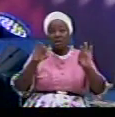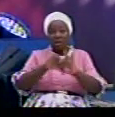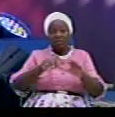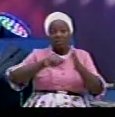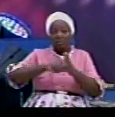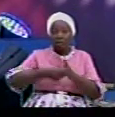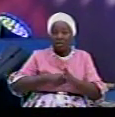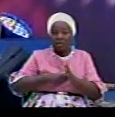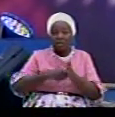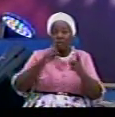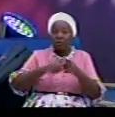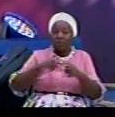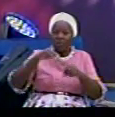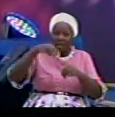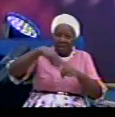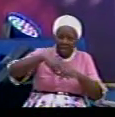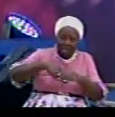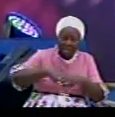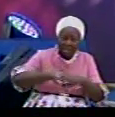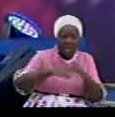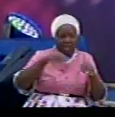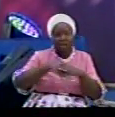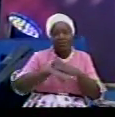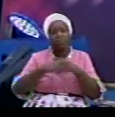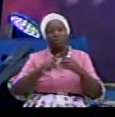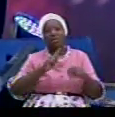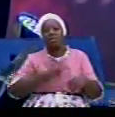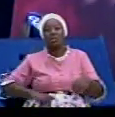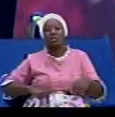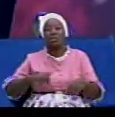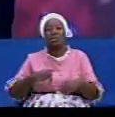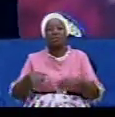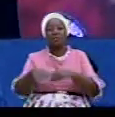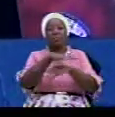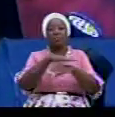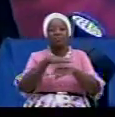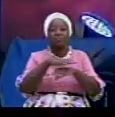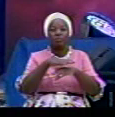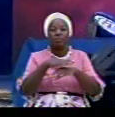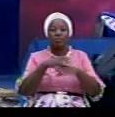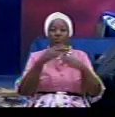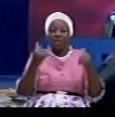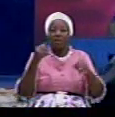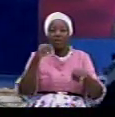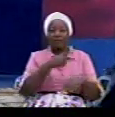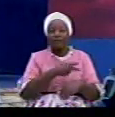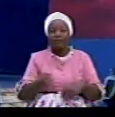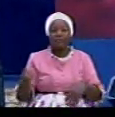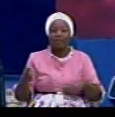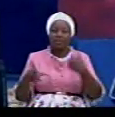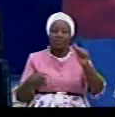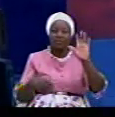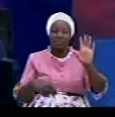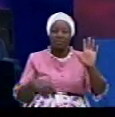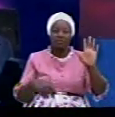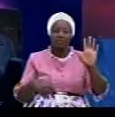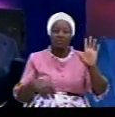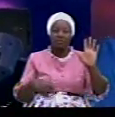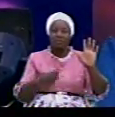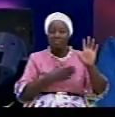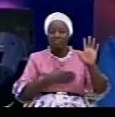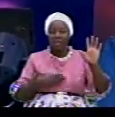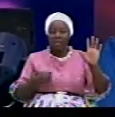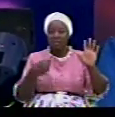to enter into the kingdom. Look at verse 15. In verse 15, and